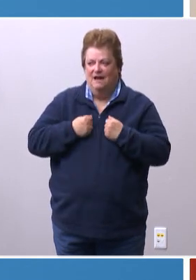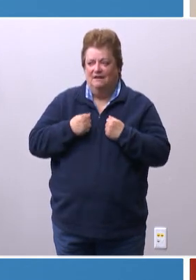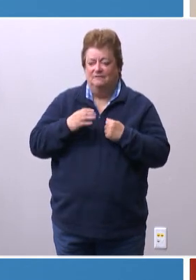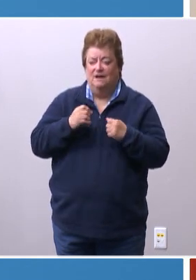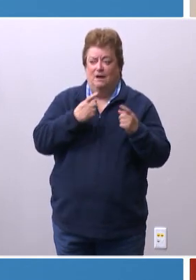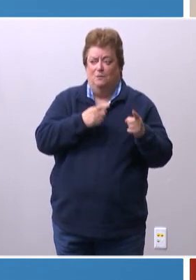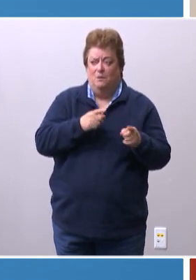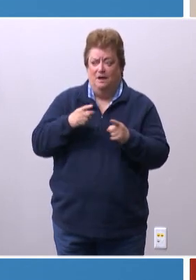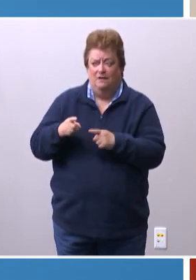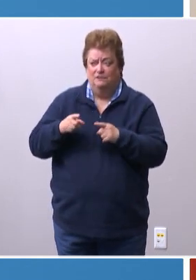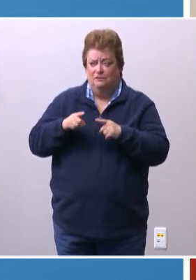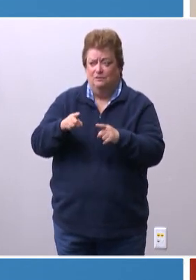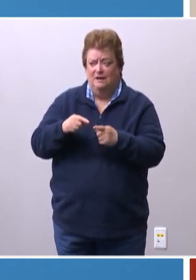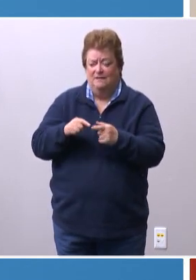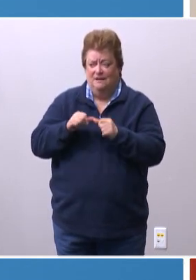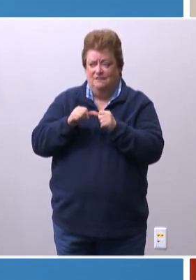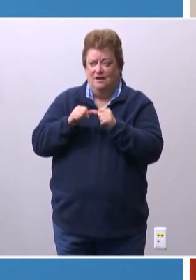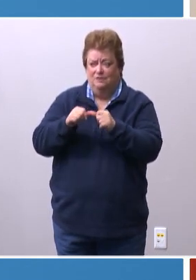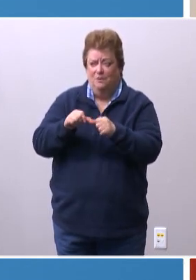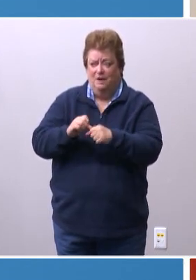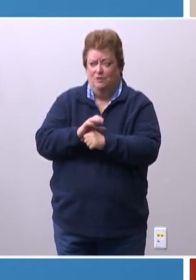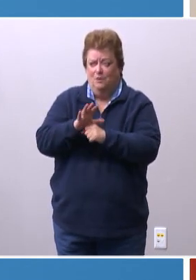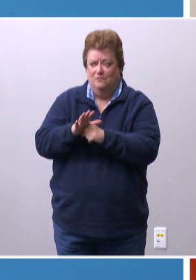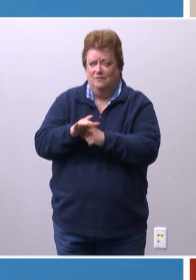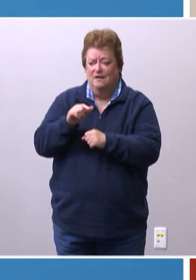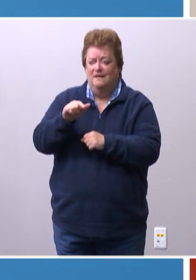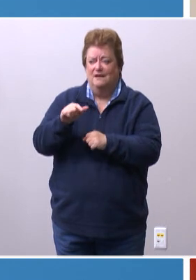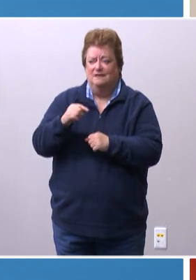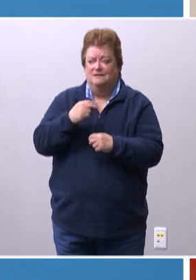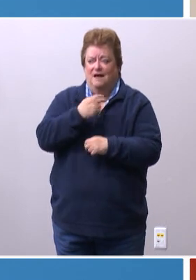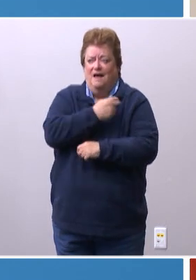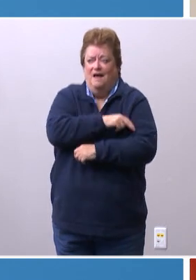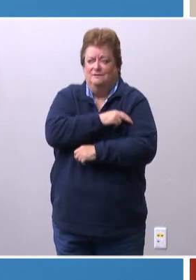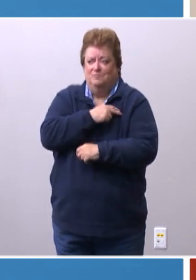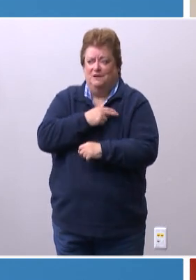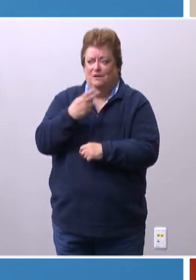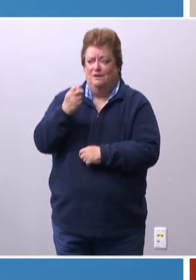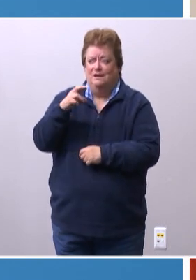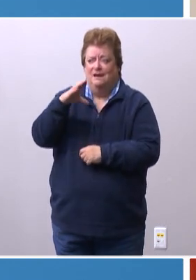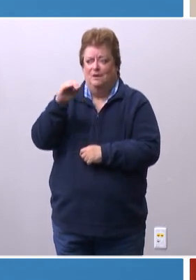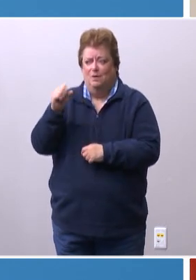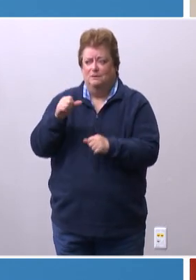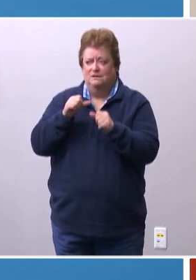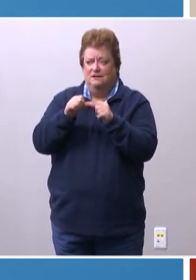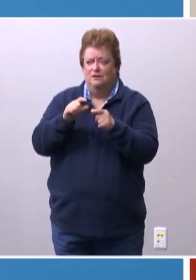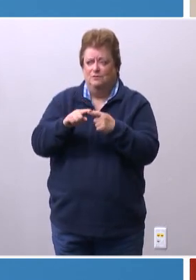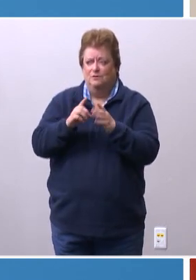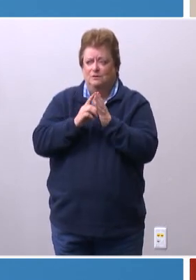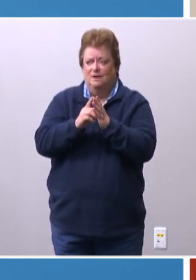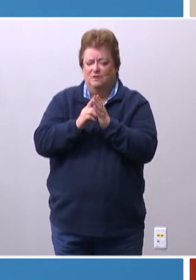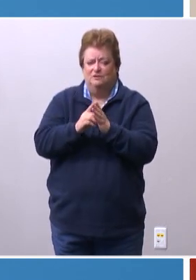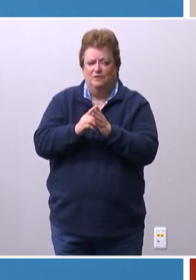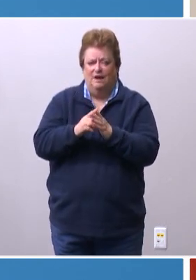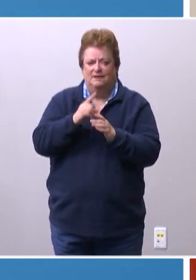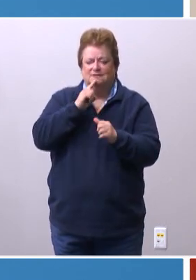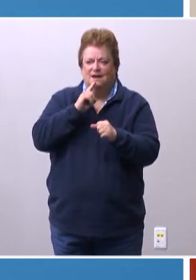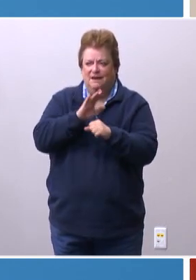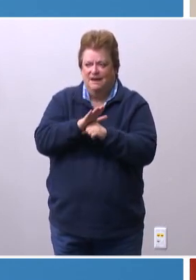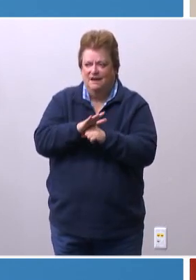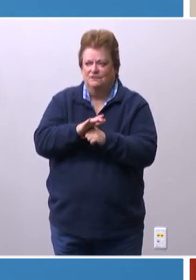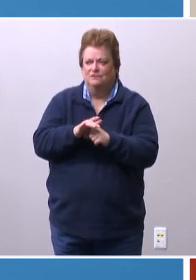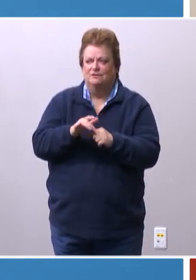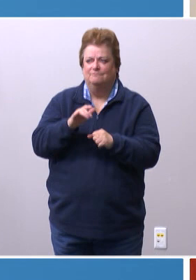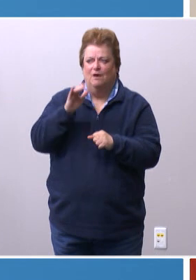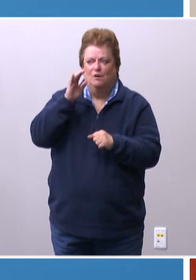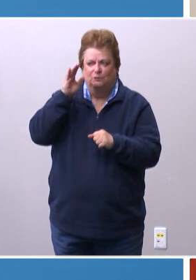during this ongoing pandemic, these hospital heroes continue to demonstrate dedication, resilience,